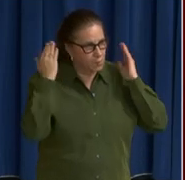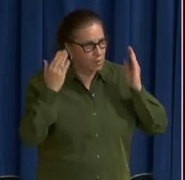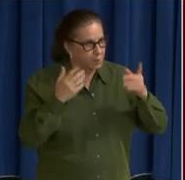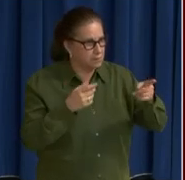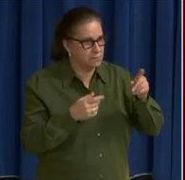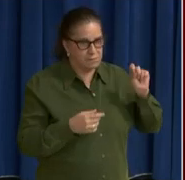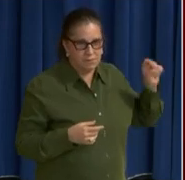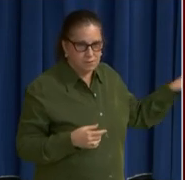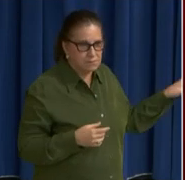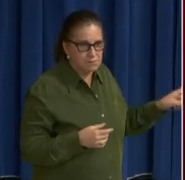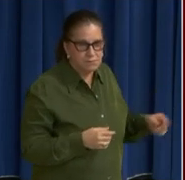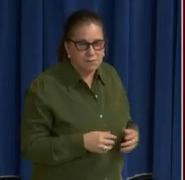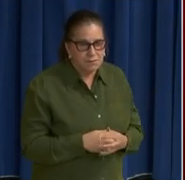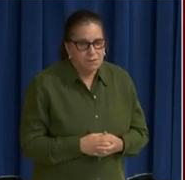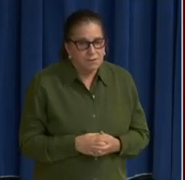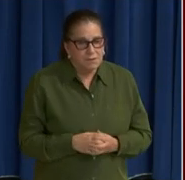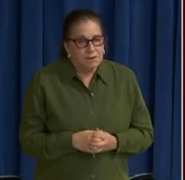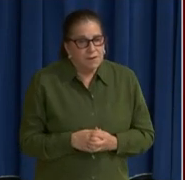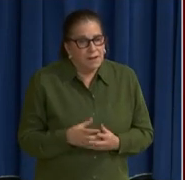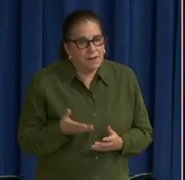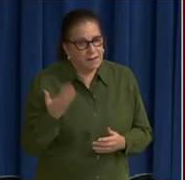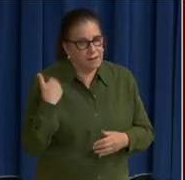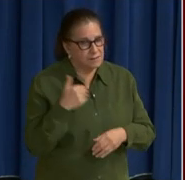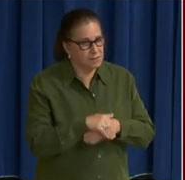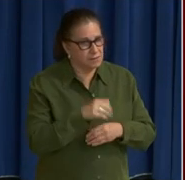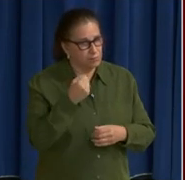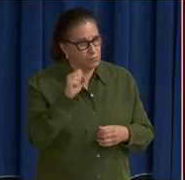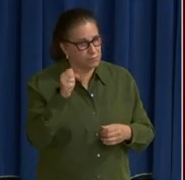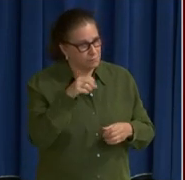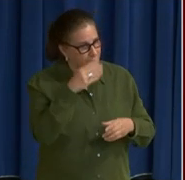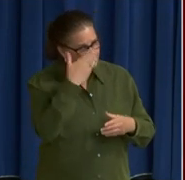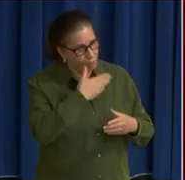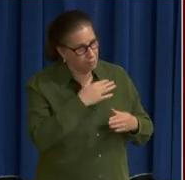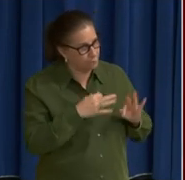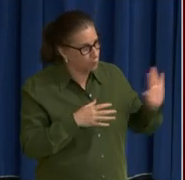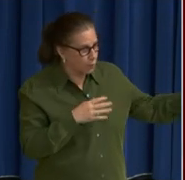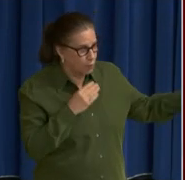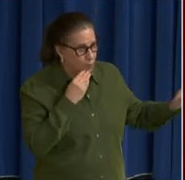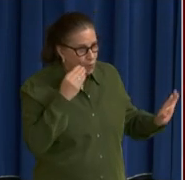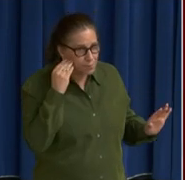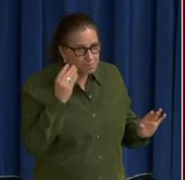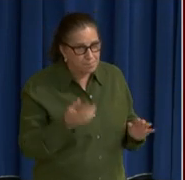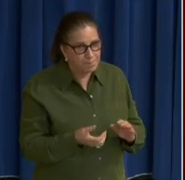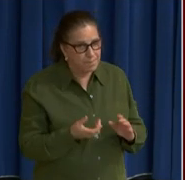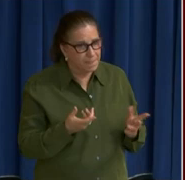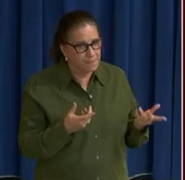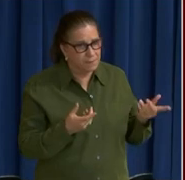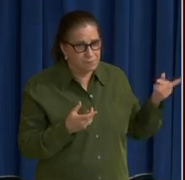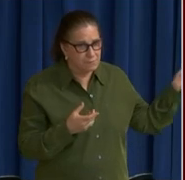the protesters obviously in front of your house. Is there a reason why you didn't simply just come out and address them?